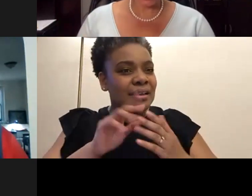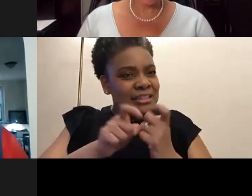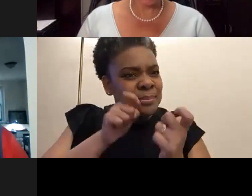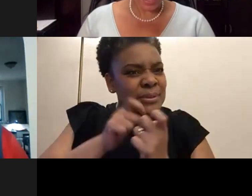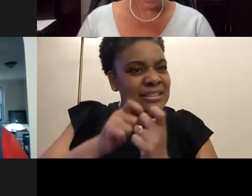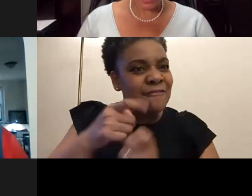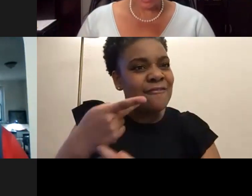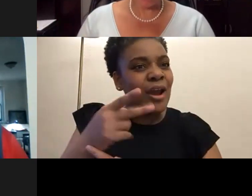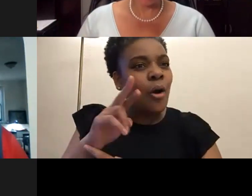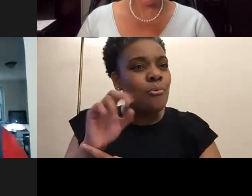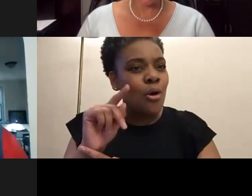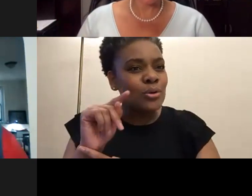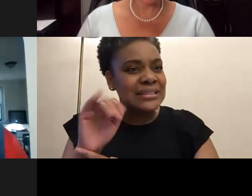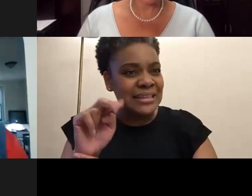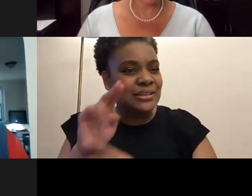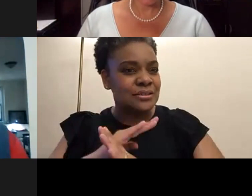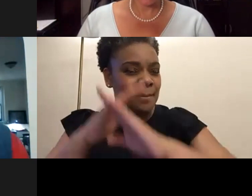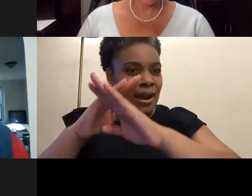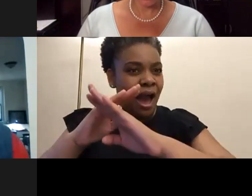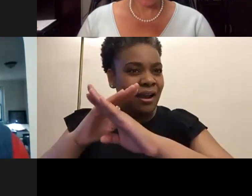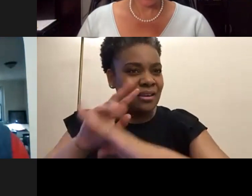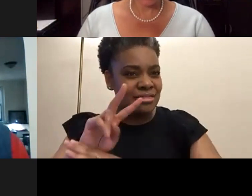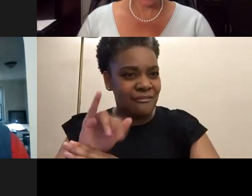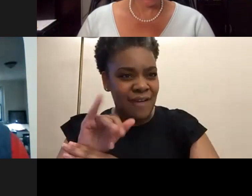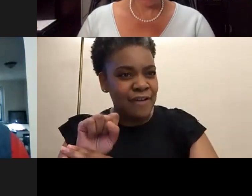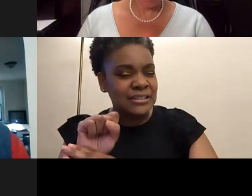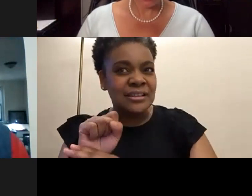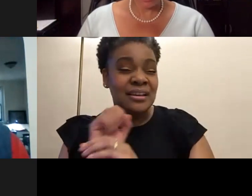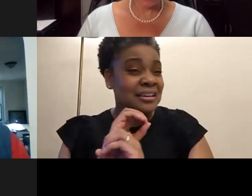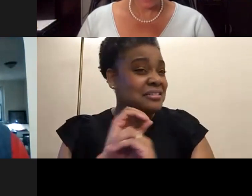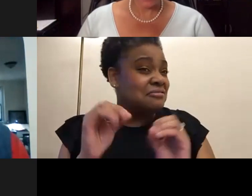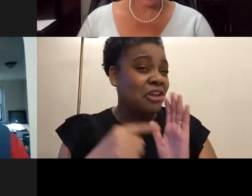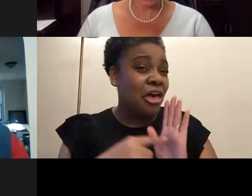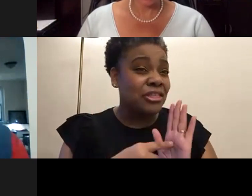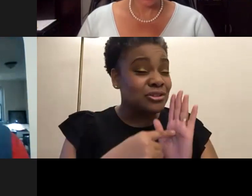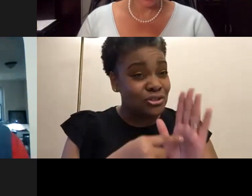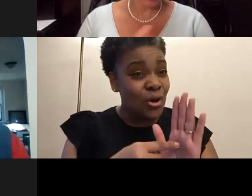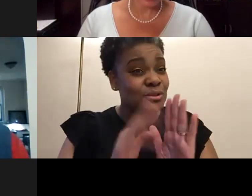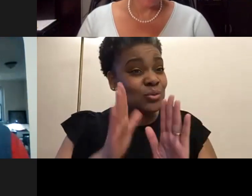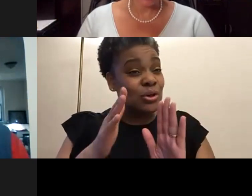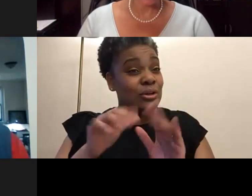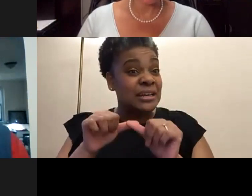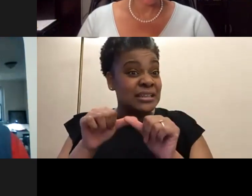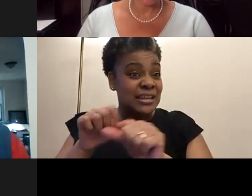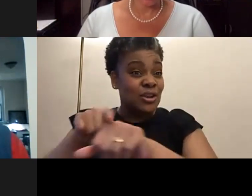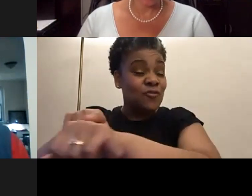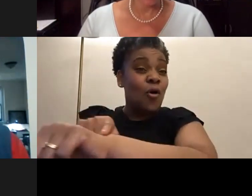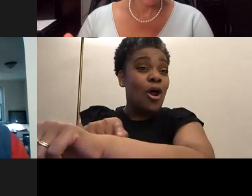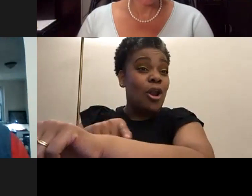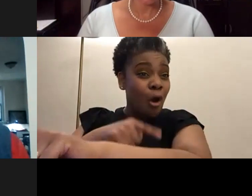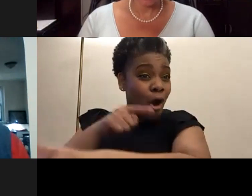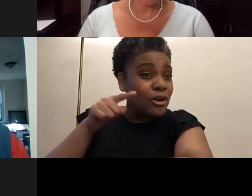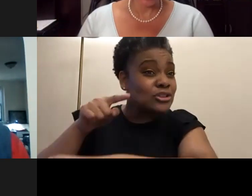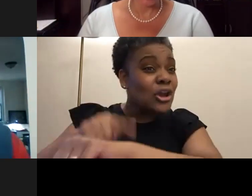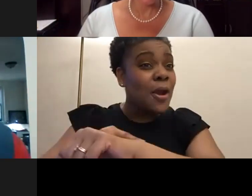this particular virus. There's nothing that is showing us that there's going to be long-term effects that increase that particular